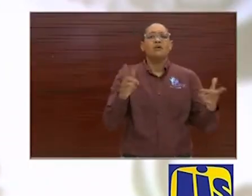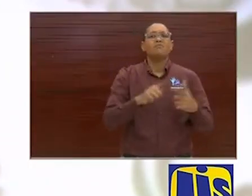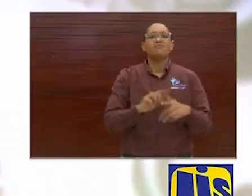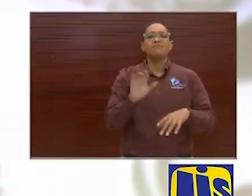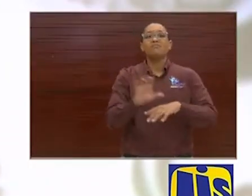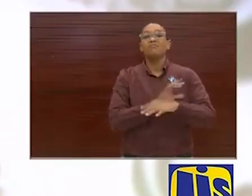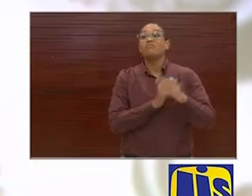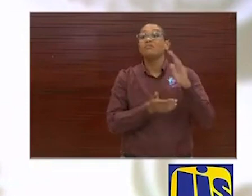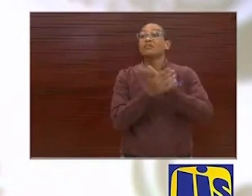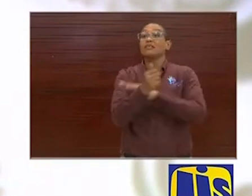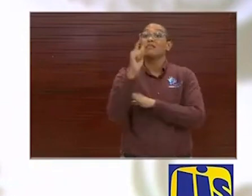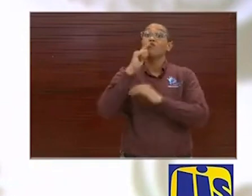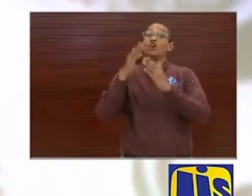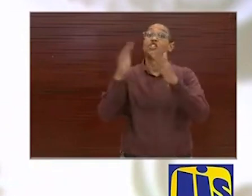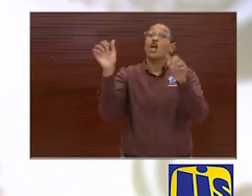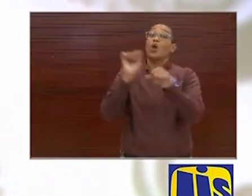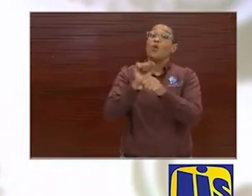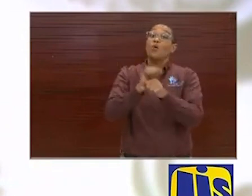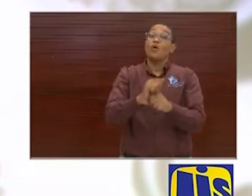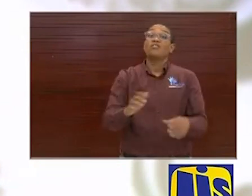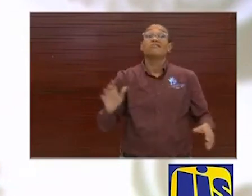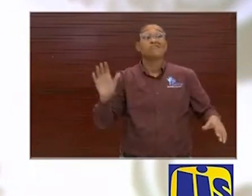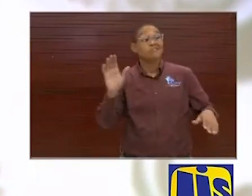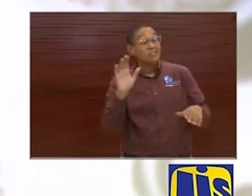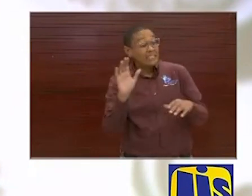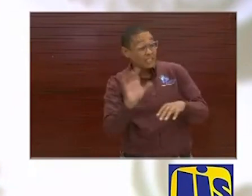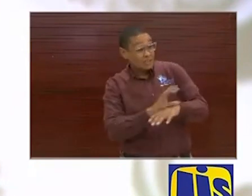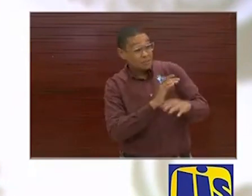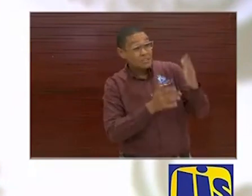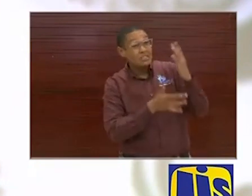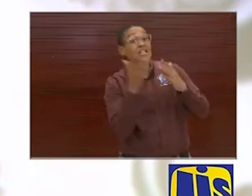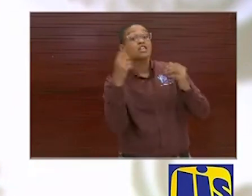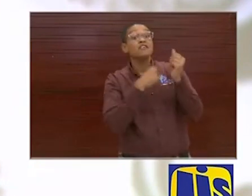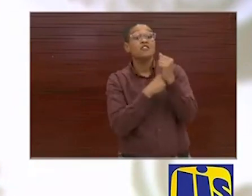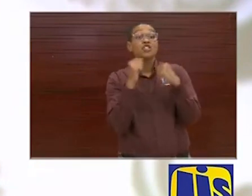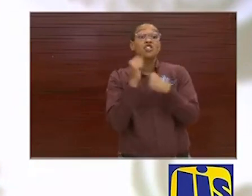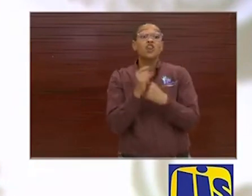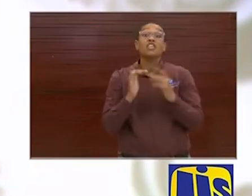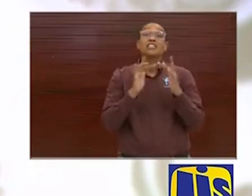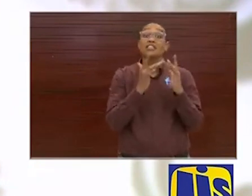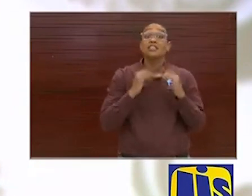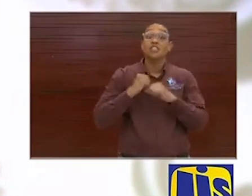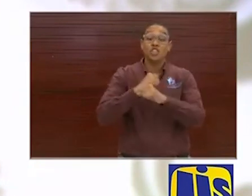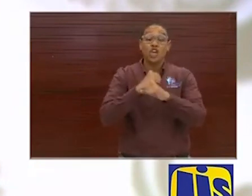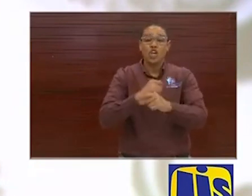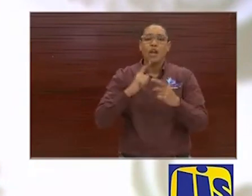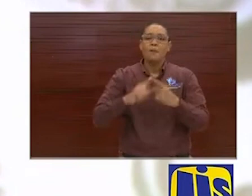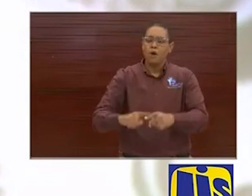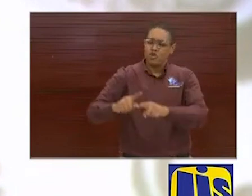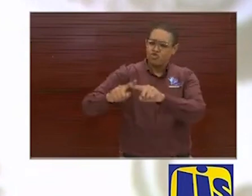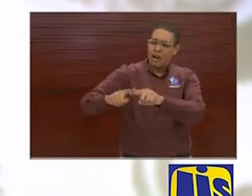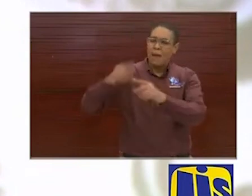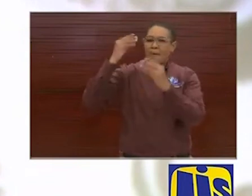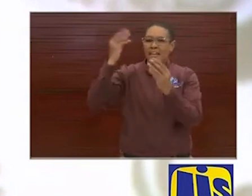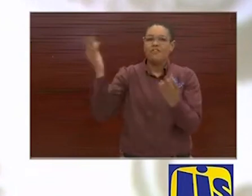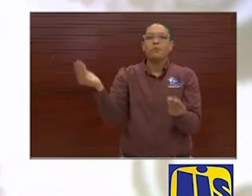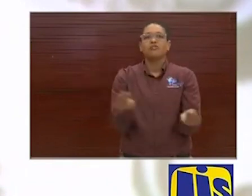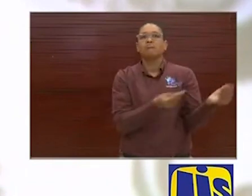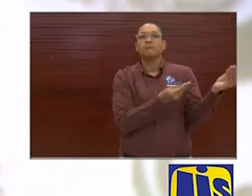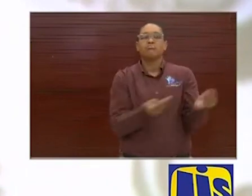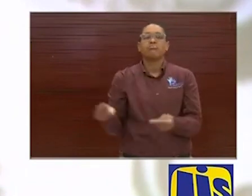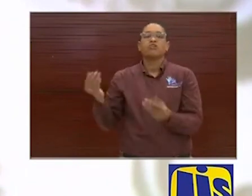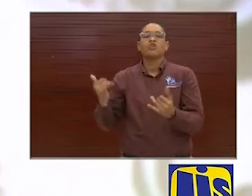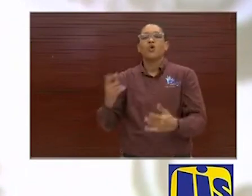skills for the general workforce, digital infrastructure, cybersecurity, and reliable, secure data flows. So you all